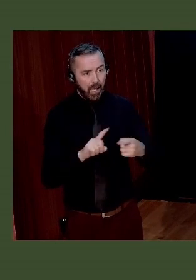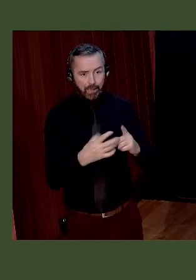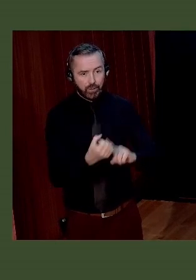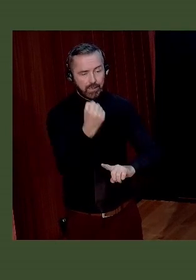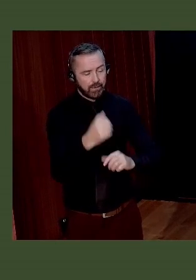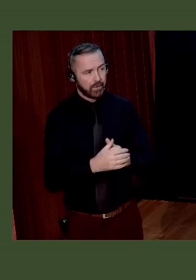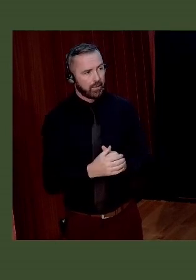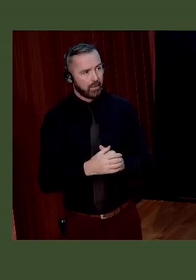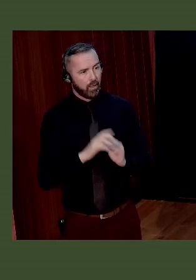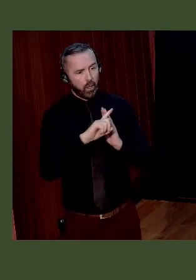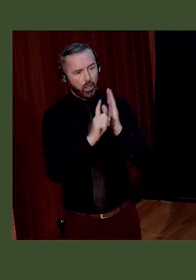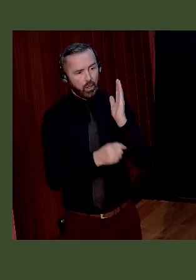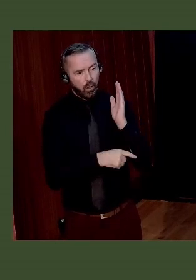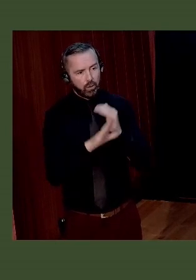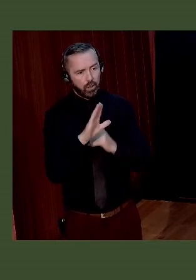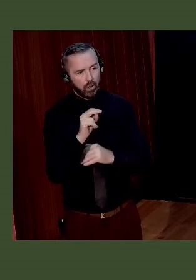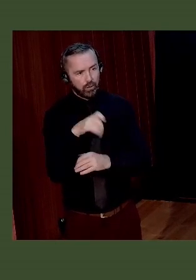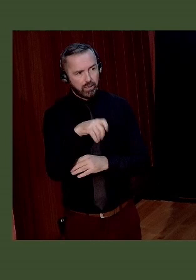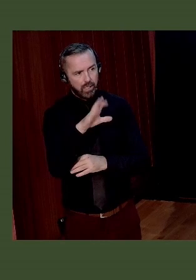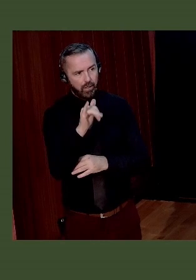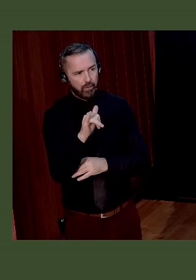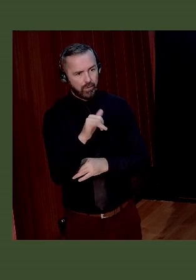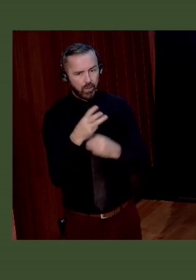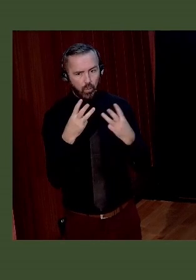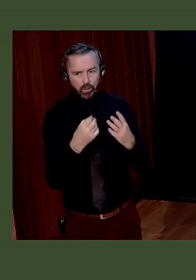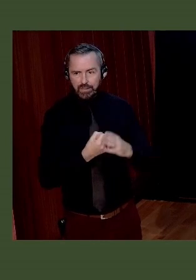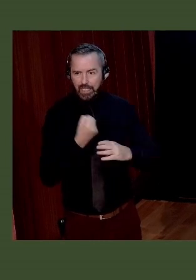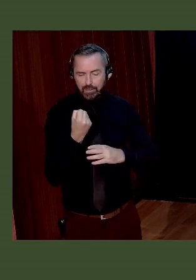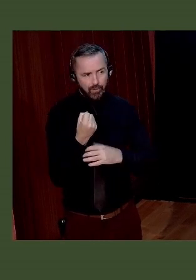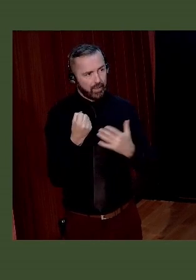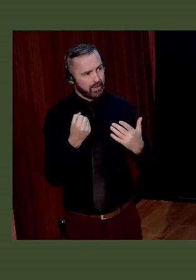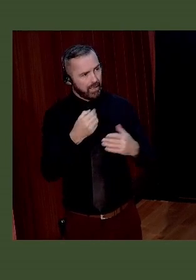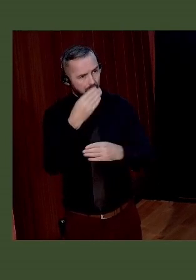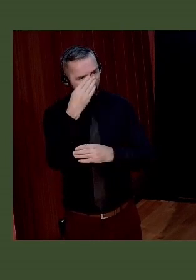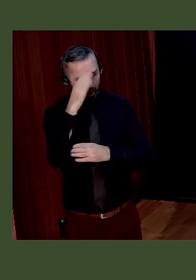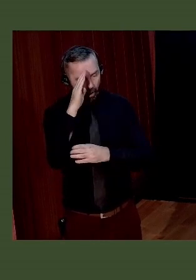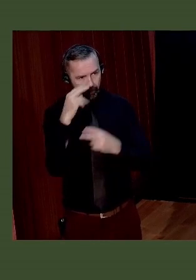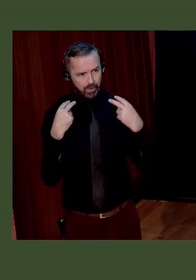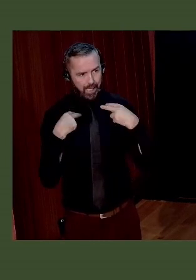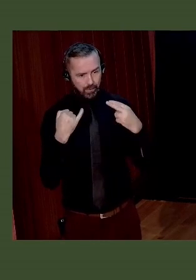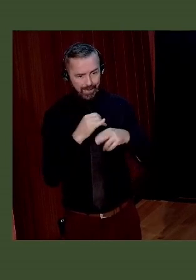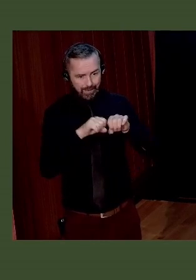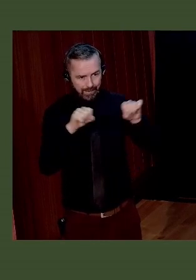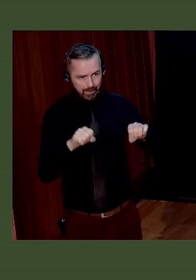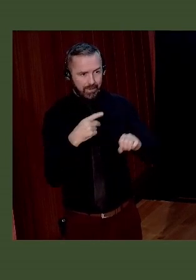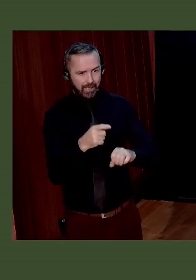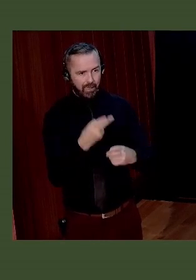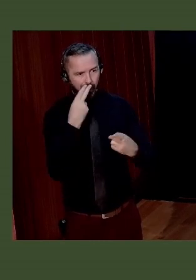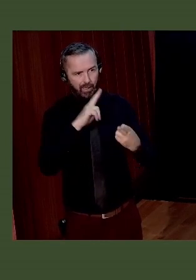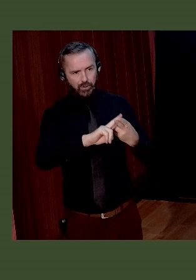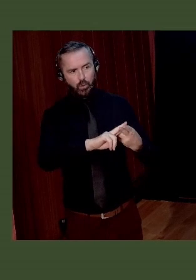Lord Londonderry also wanted to narrow the place and status of the Irish language in the education system, the so-called Irish language, as he called